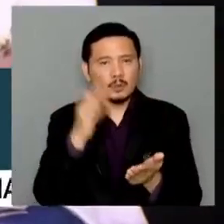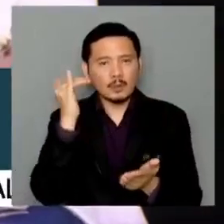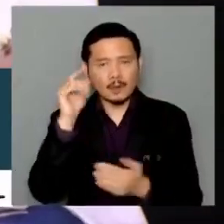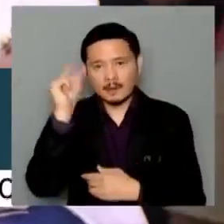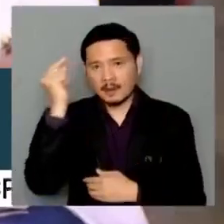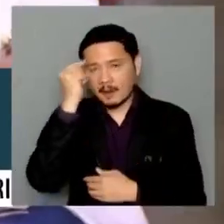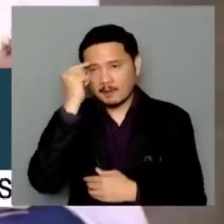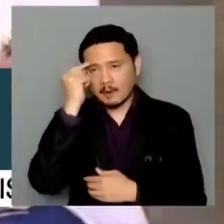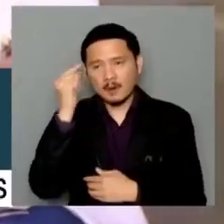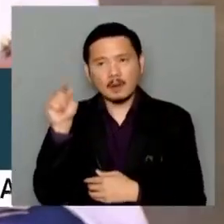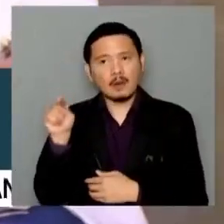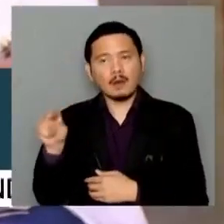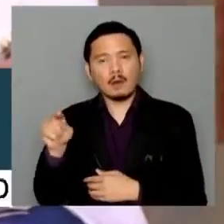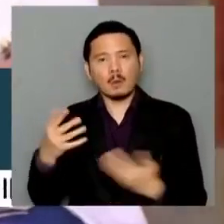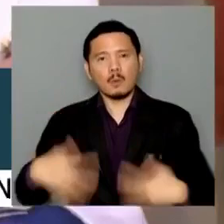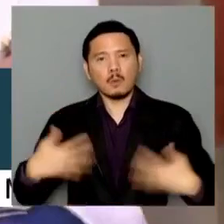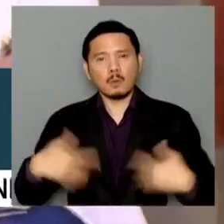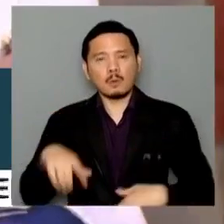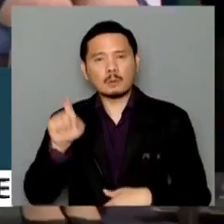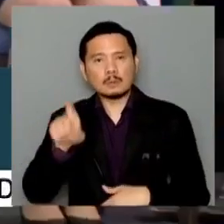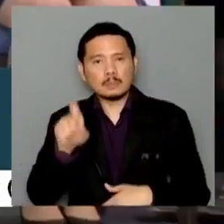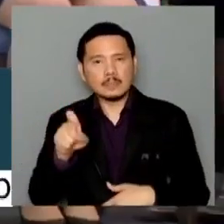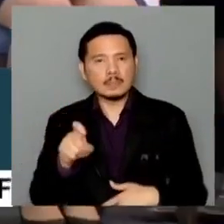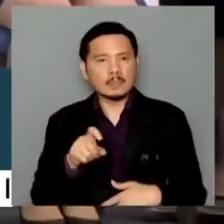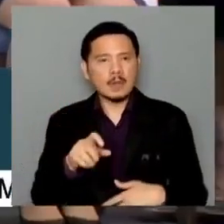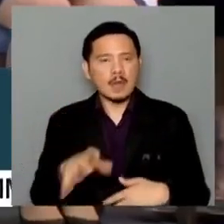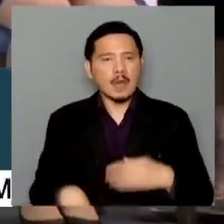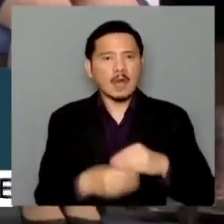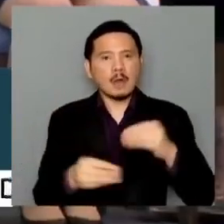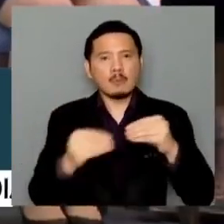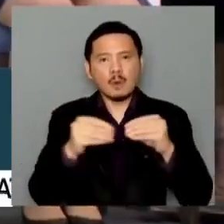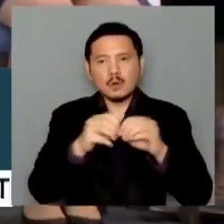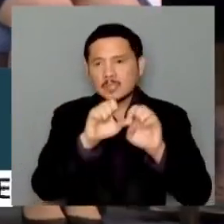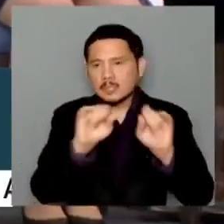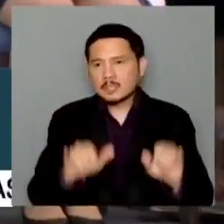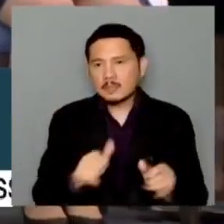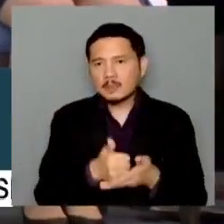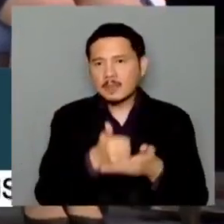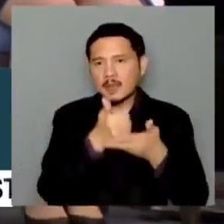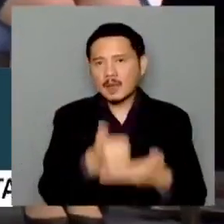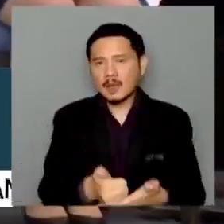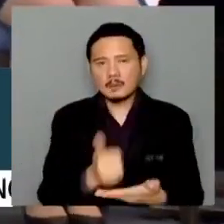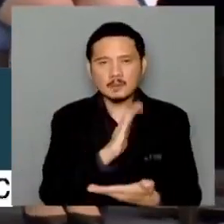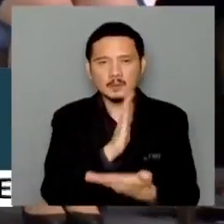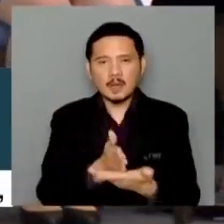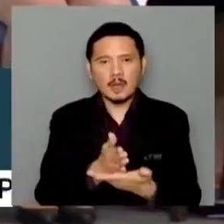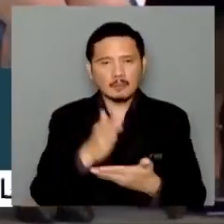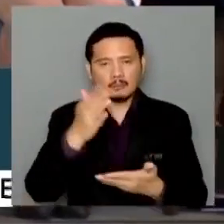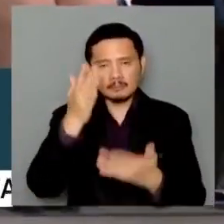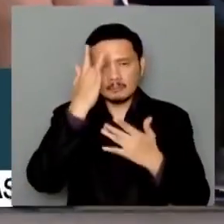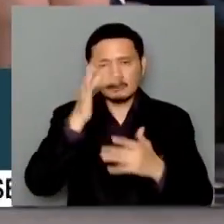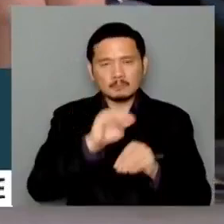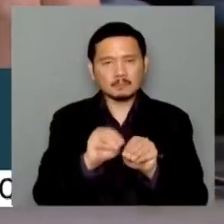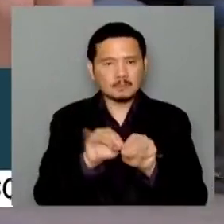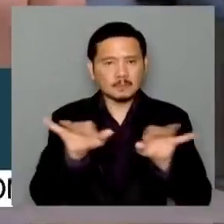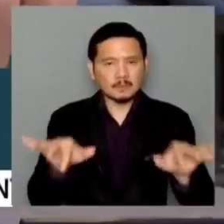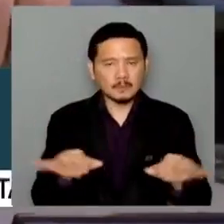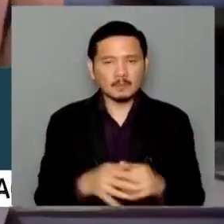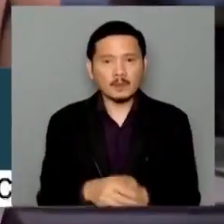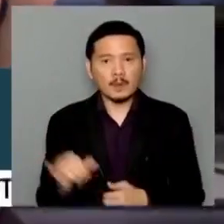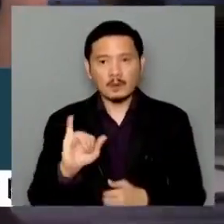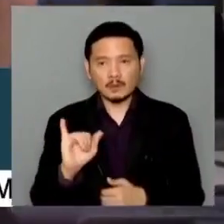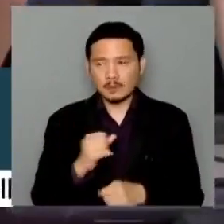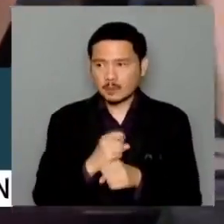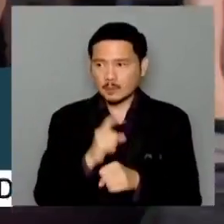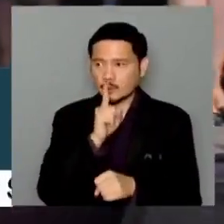respond more efficiently to public health emergencies such as the ongoing COVID-19 pandemic, as well as the need to prepare the country against the